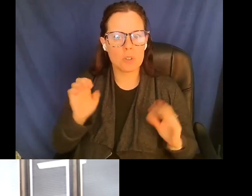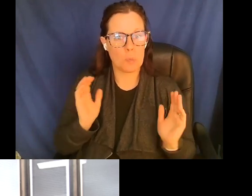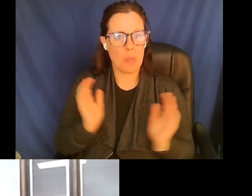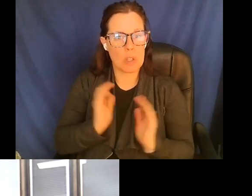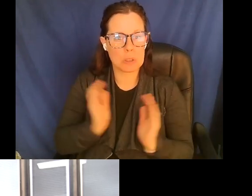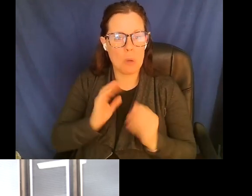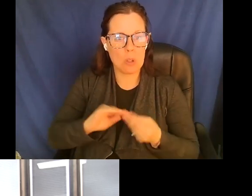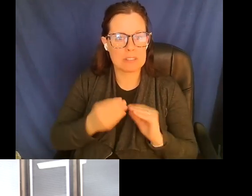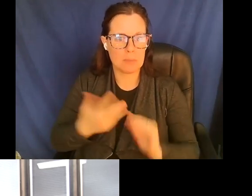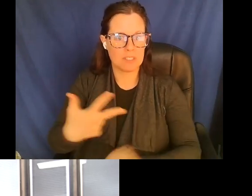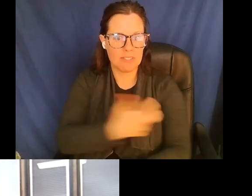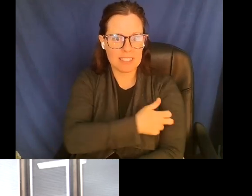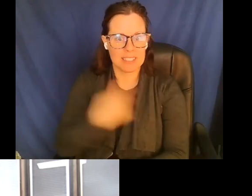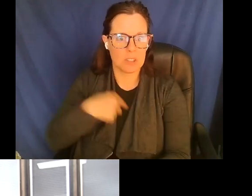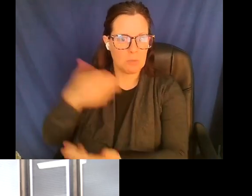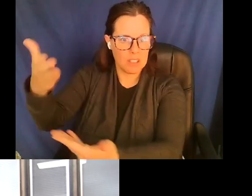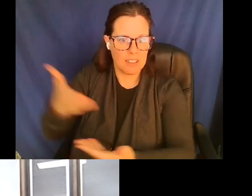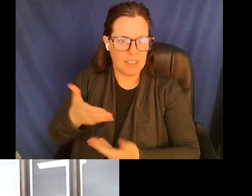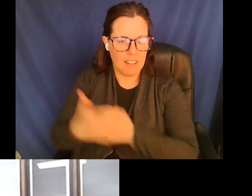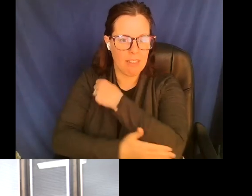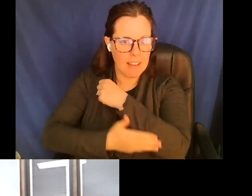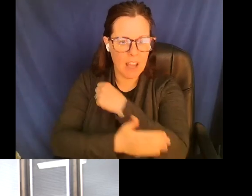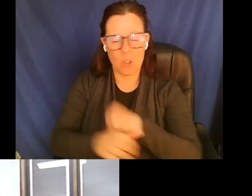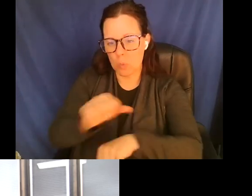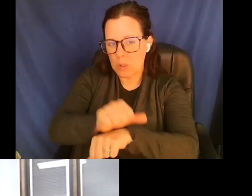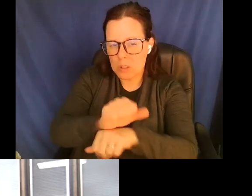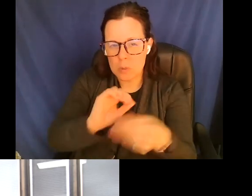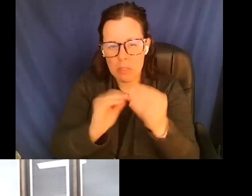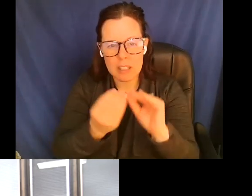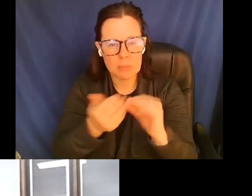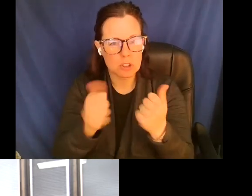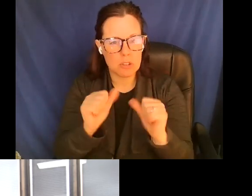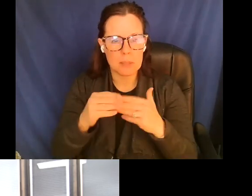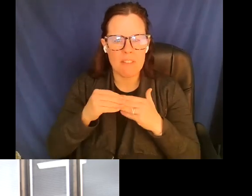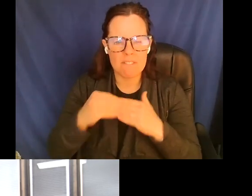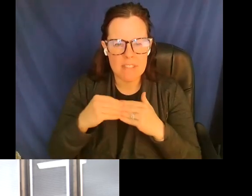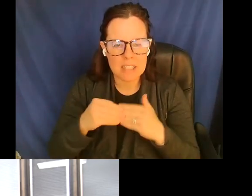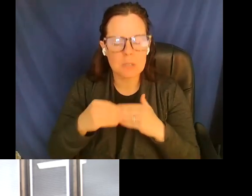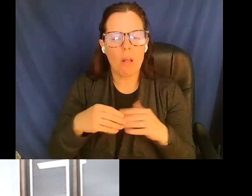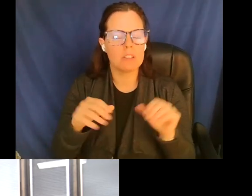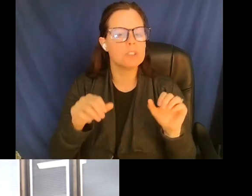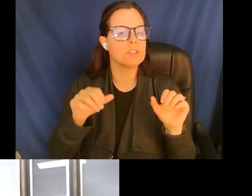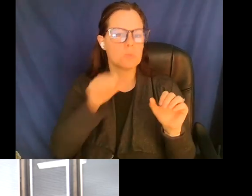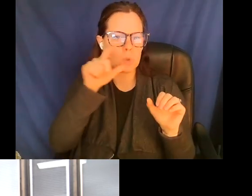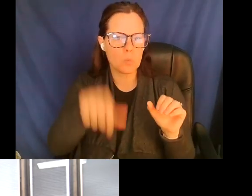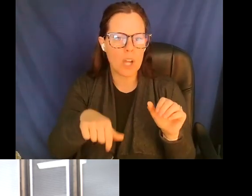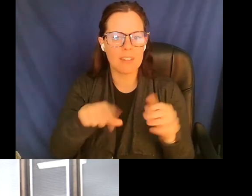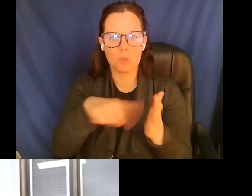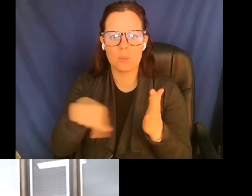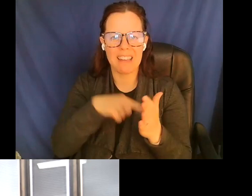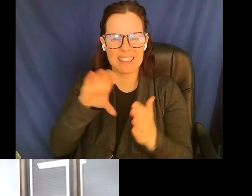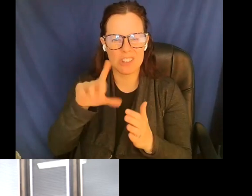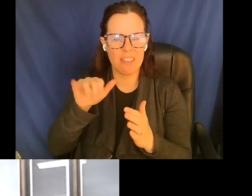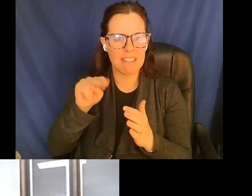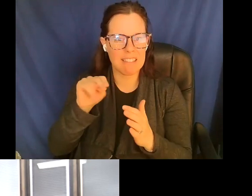into our county. We are working with the numbers and trying to remain flexible so that we don't have to cancel a clinic due to the